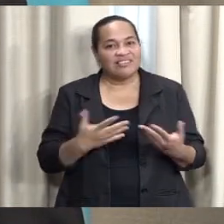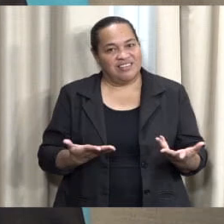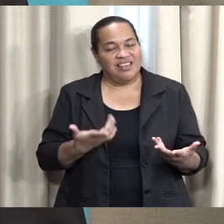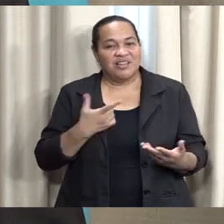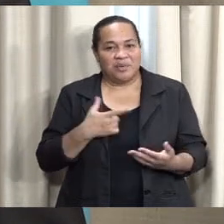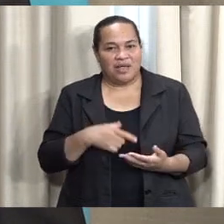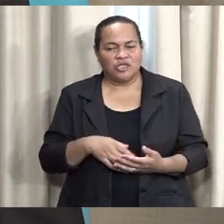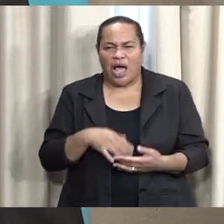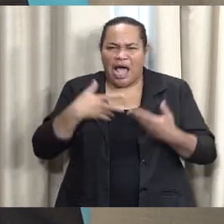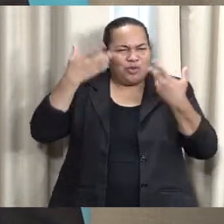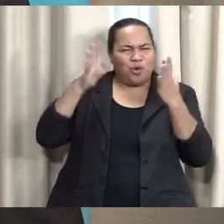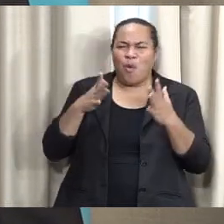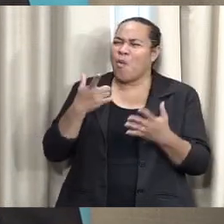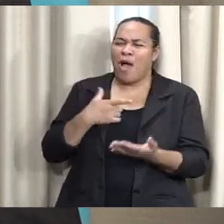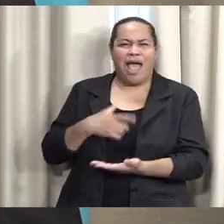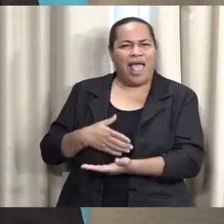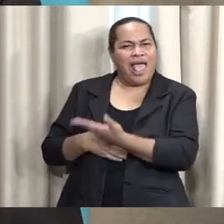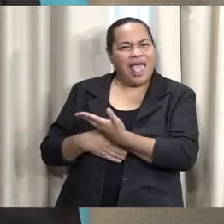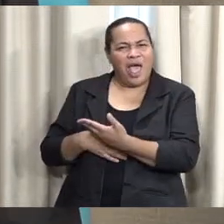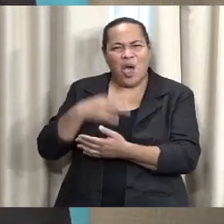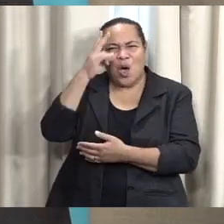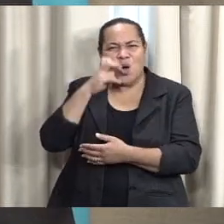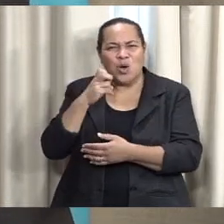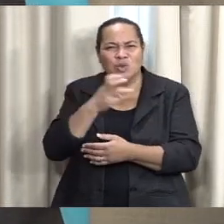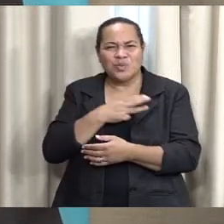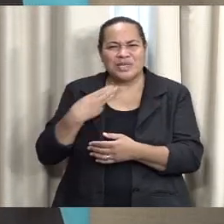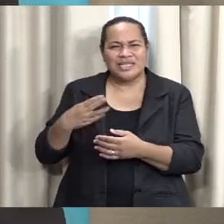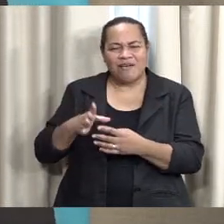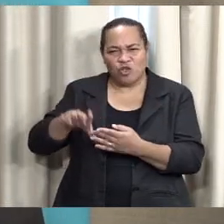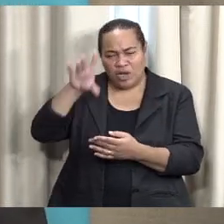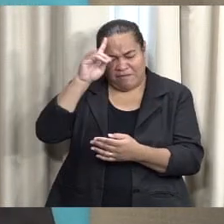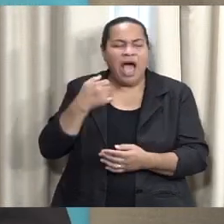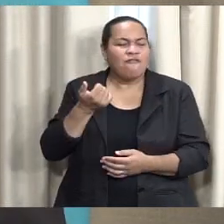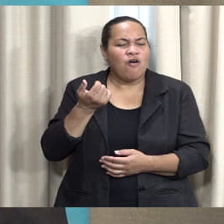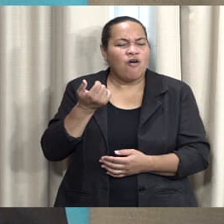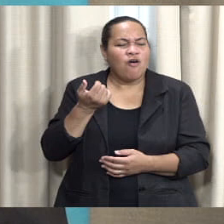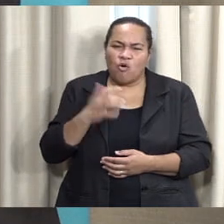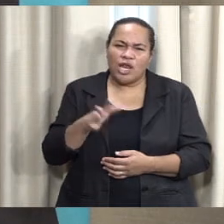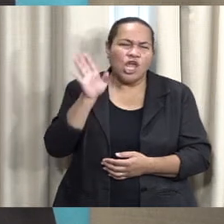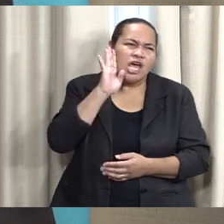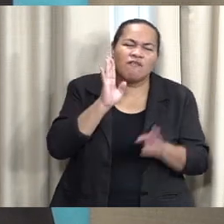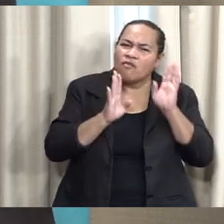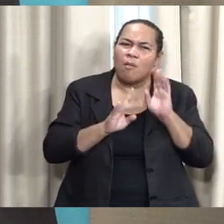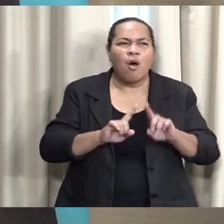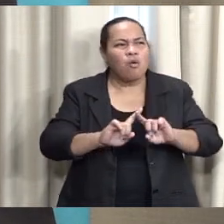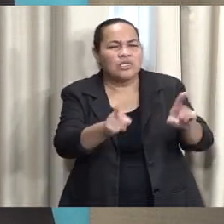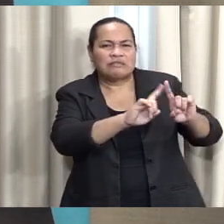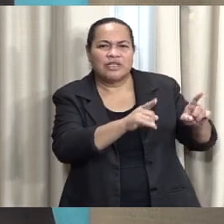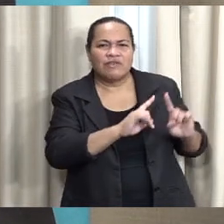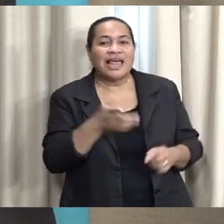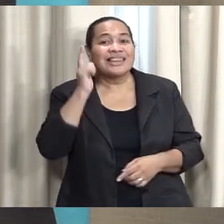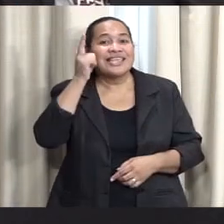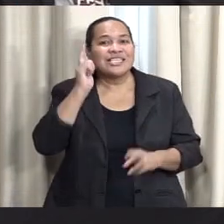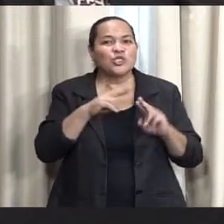know where she is coming from. I have heard from both the Fijian Teachers Association and the Fiji Teachers Union.